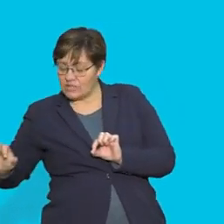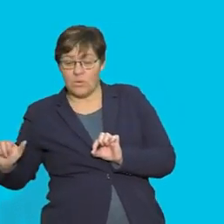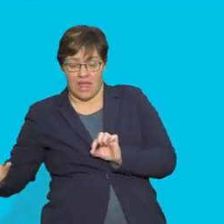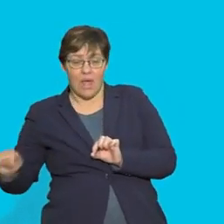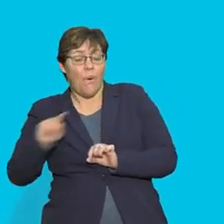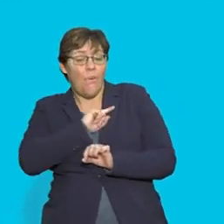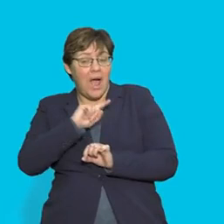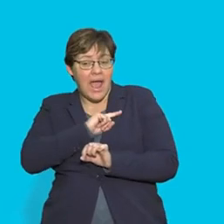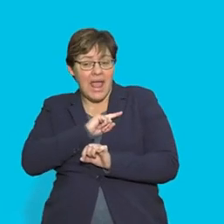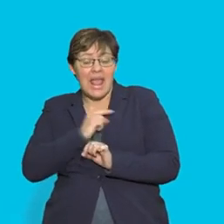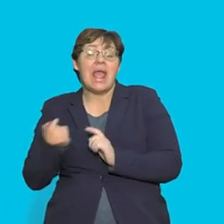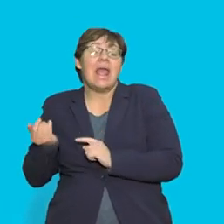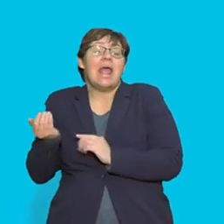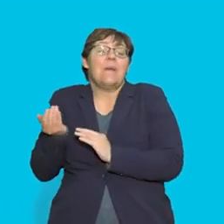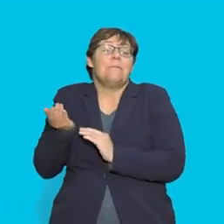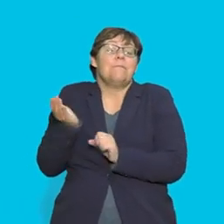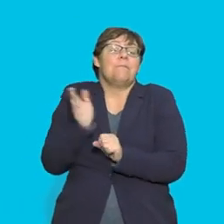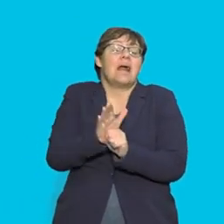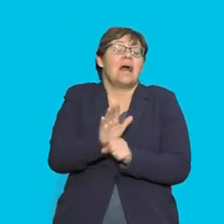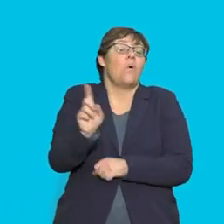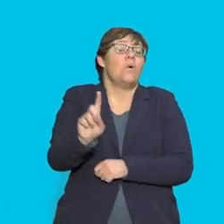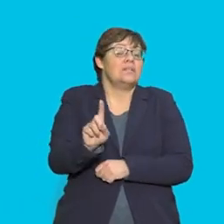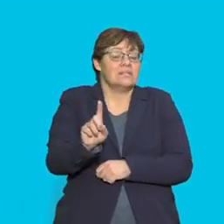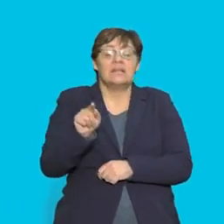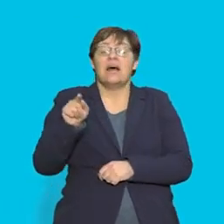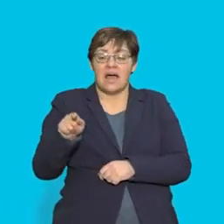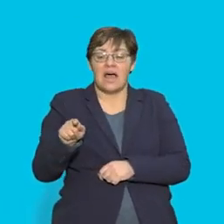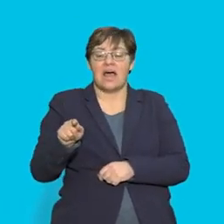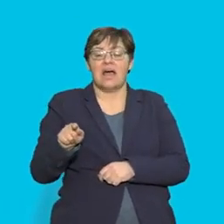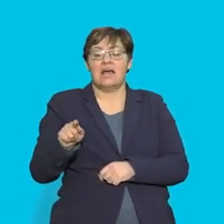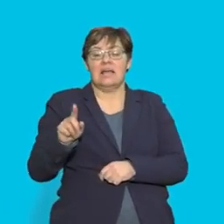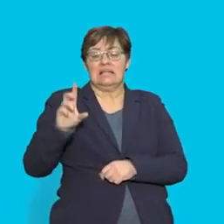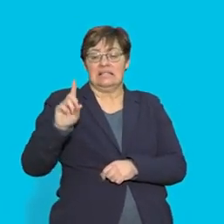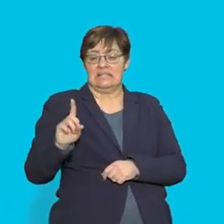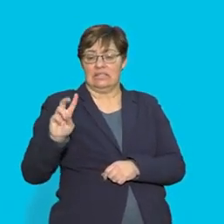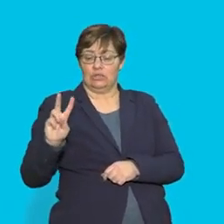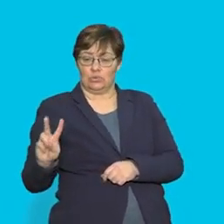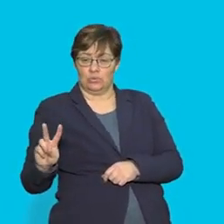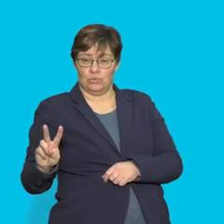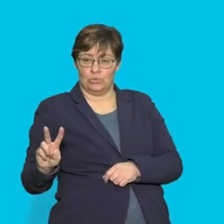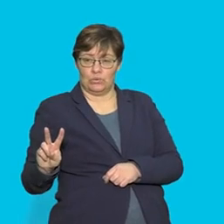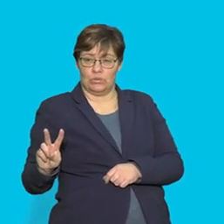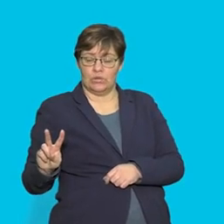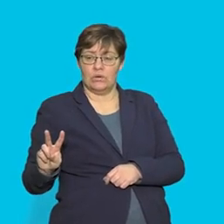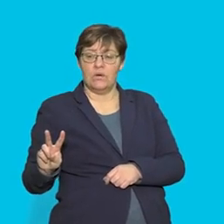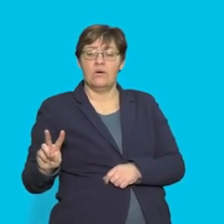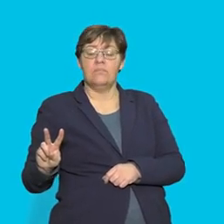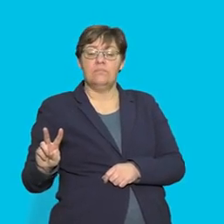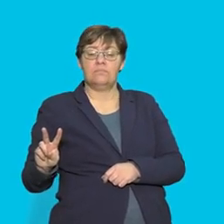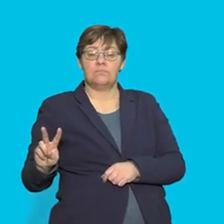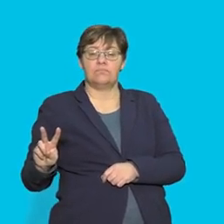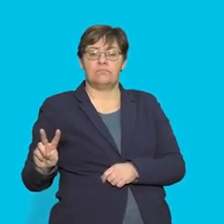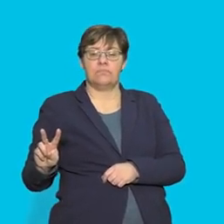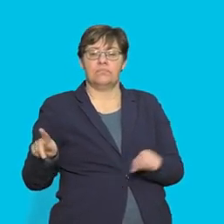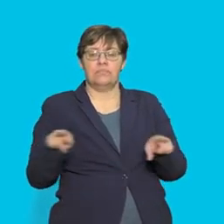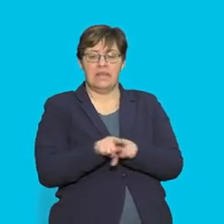the implication is I can talk about the exterior angle of a triangle. Why?